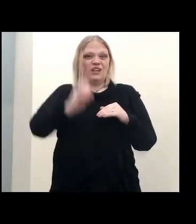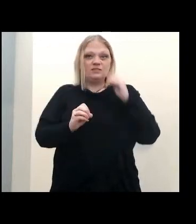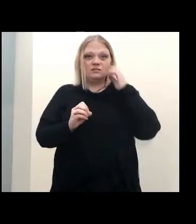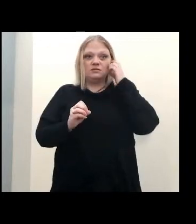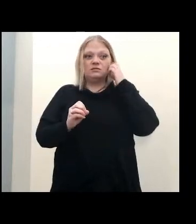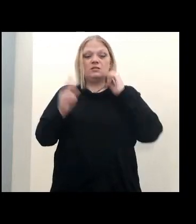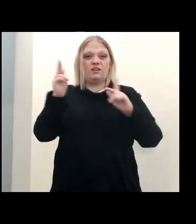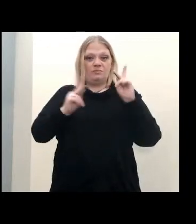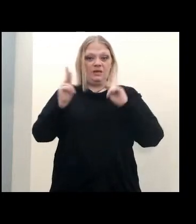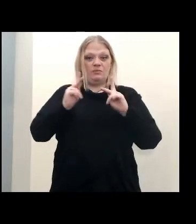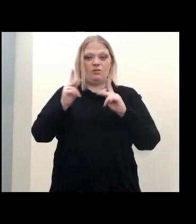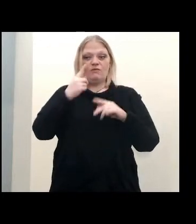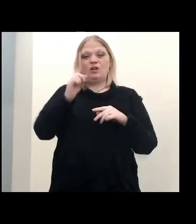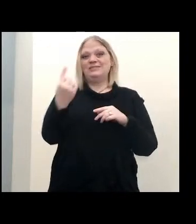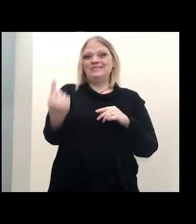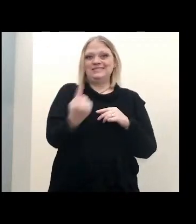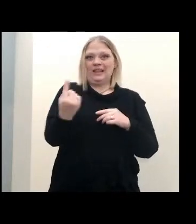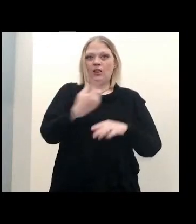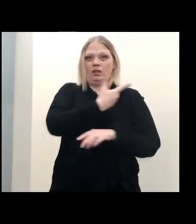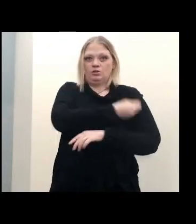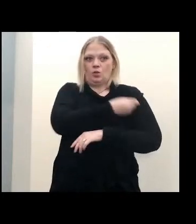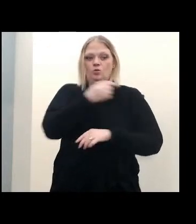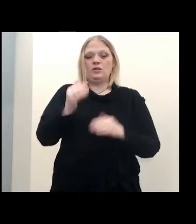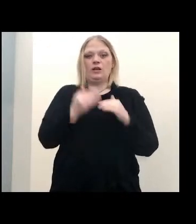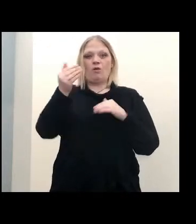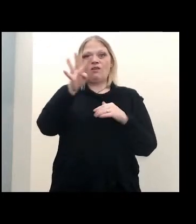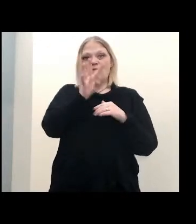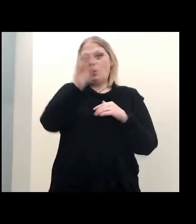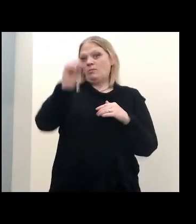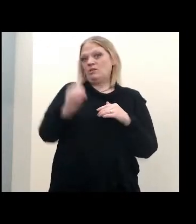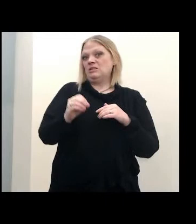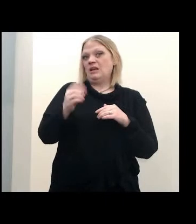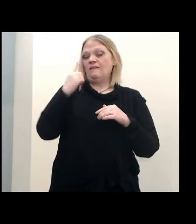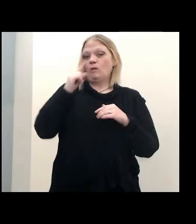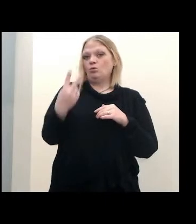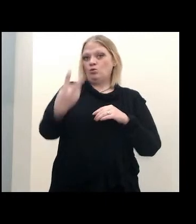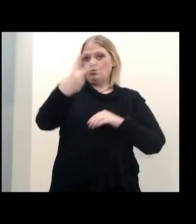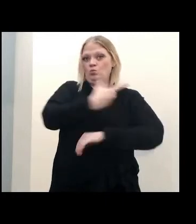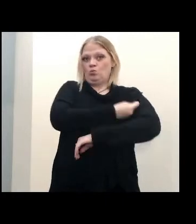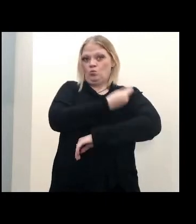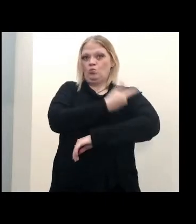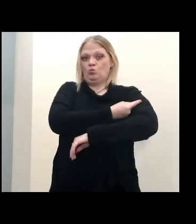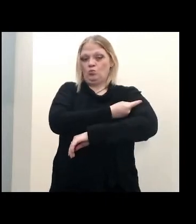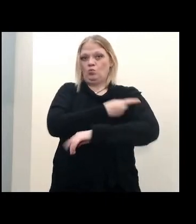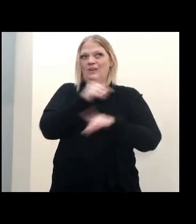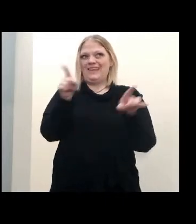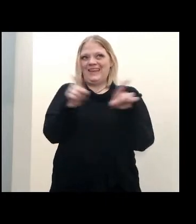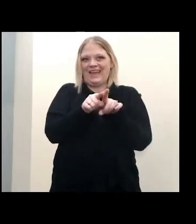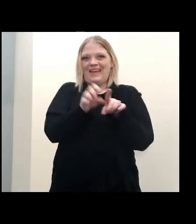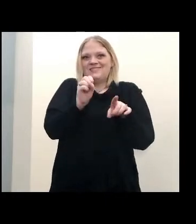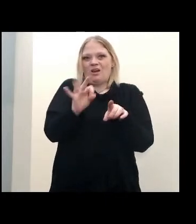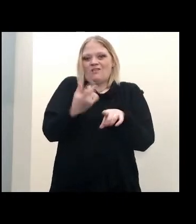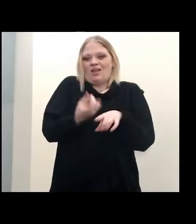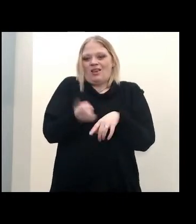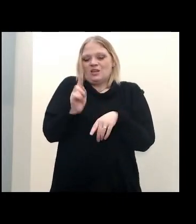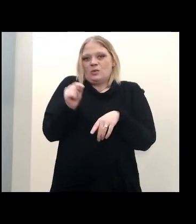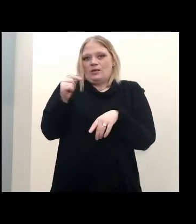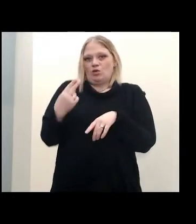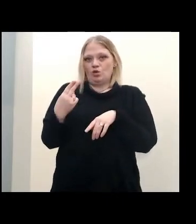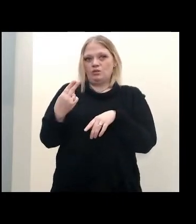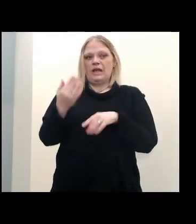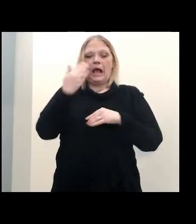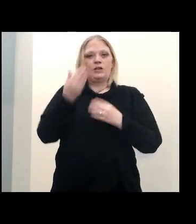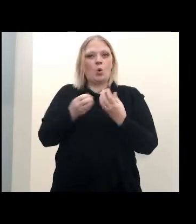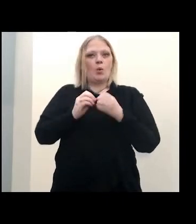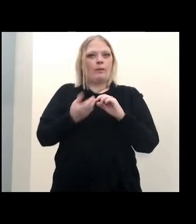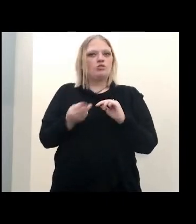who've received a single dose and over 4% for those who have received 2 doses as of last Thursday. I know that number has gone up